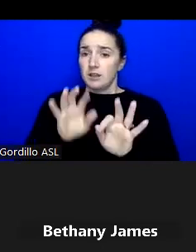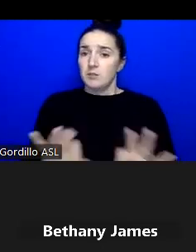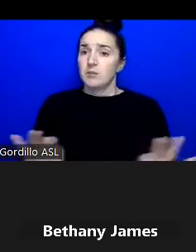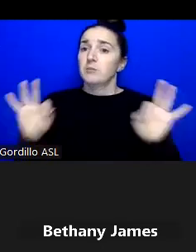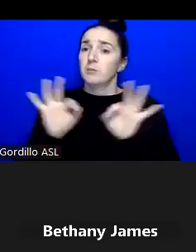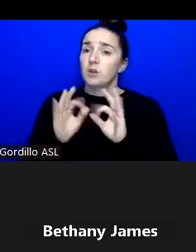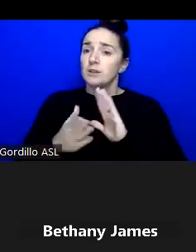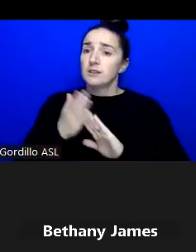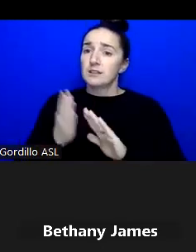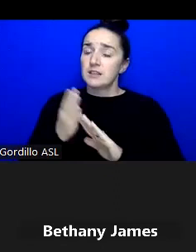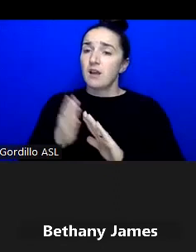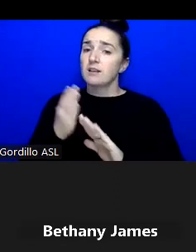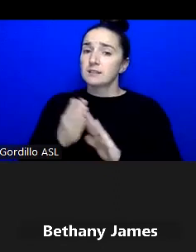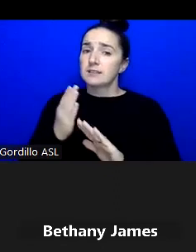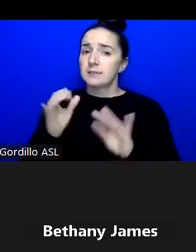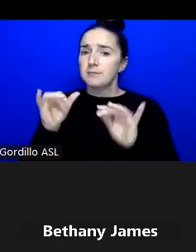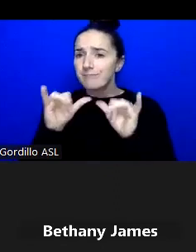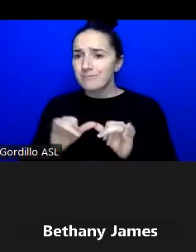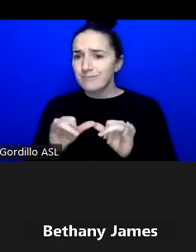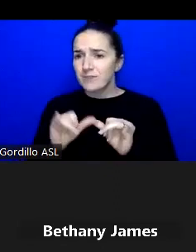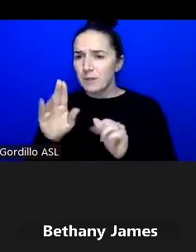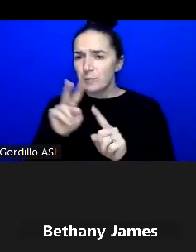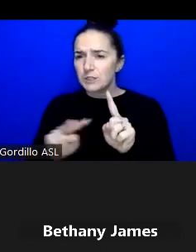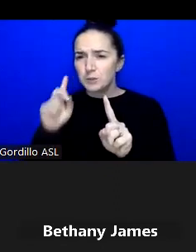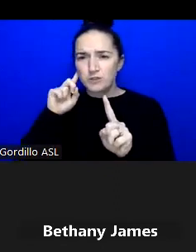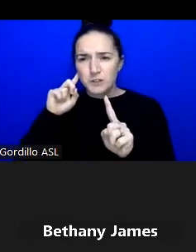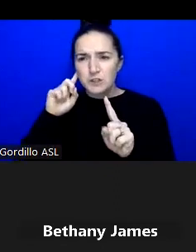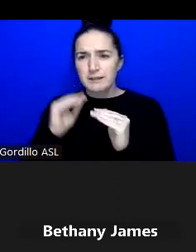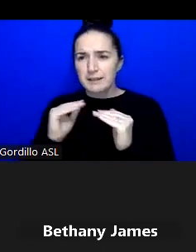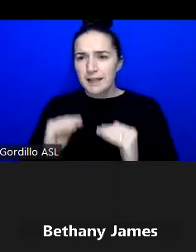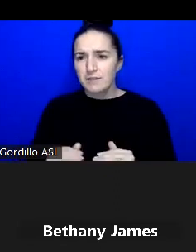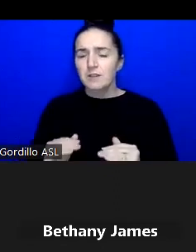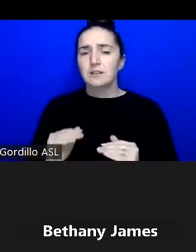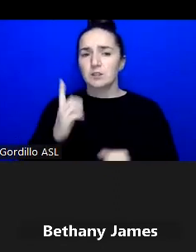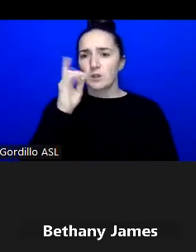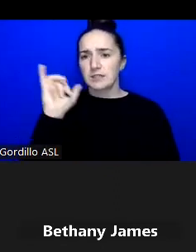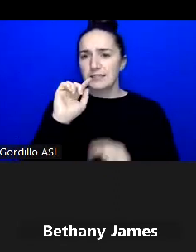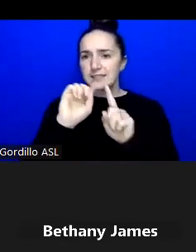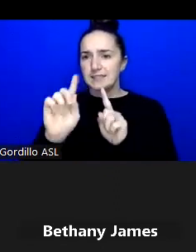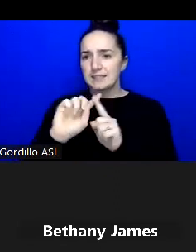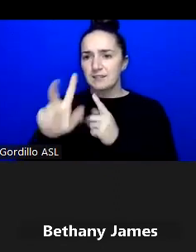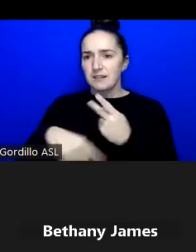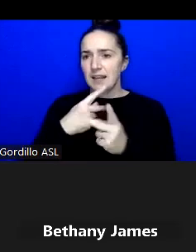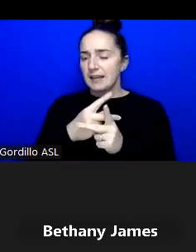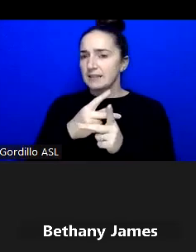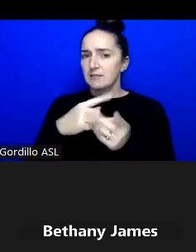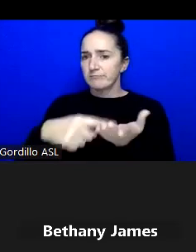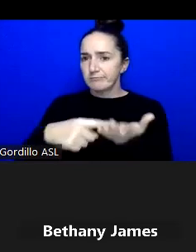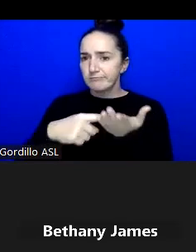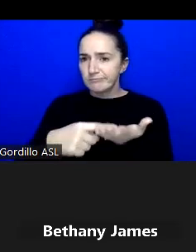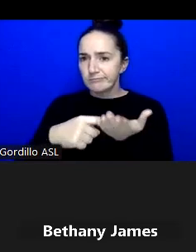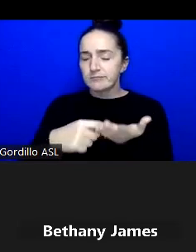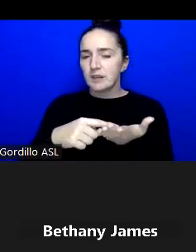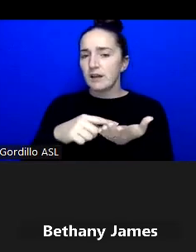measurements of a patient's perception of their hearing. So that looks like different kinds of inventories, like the hearing handicap